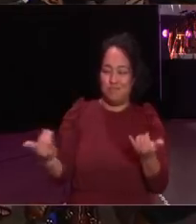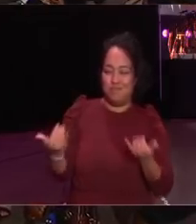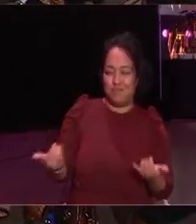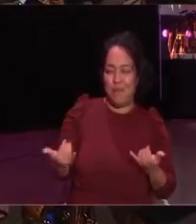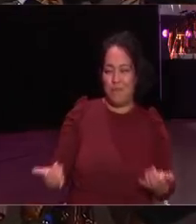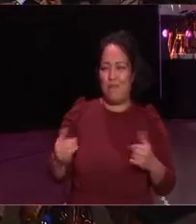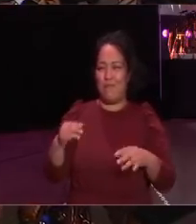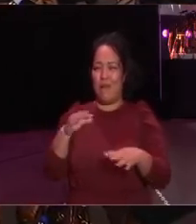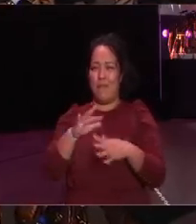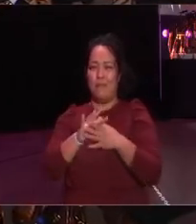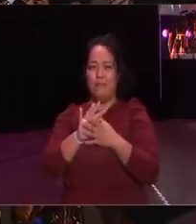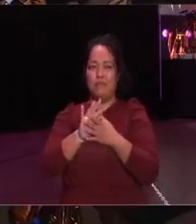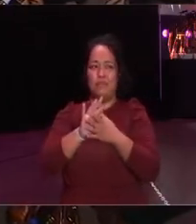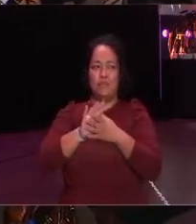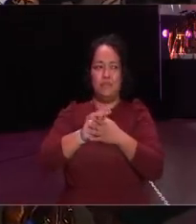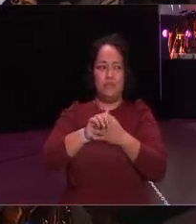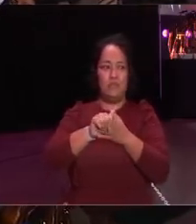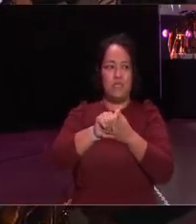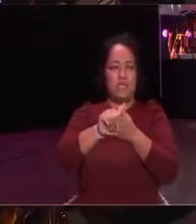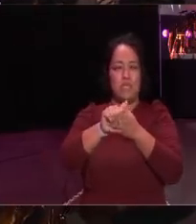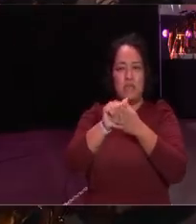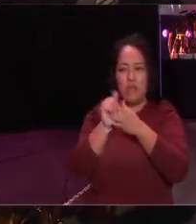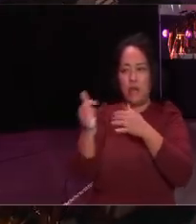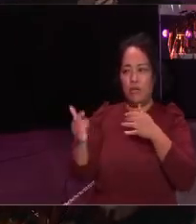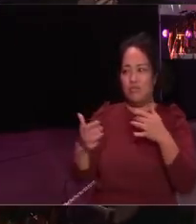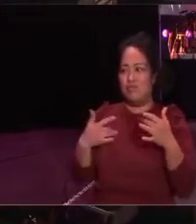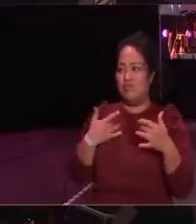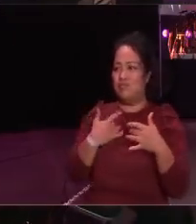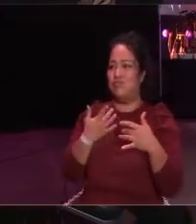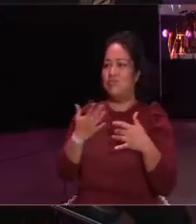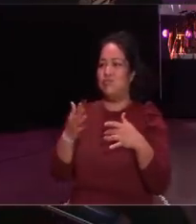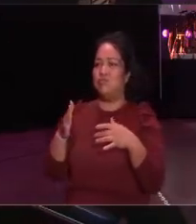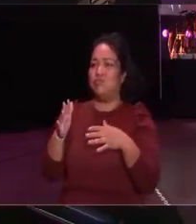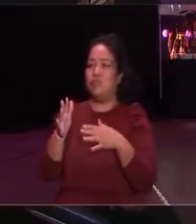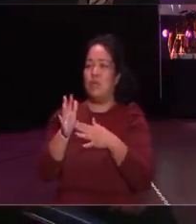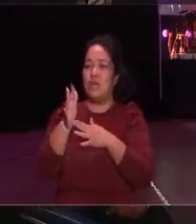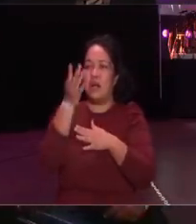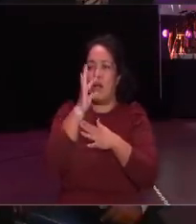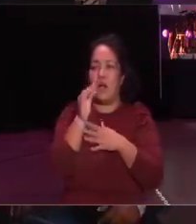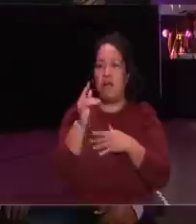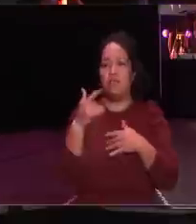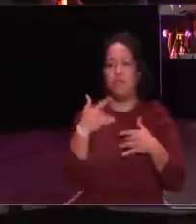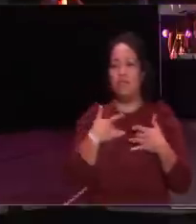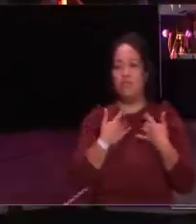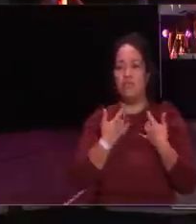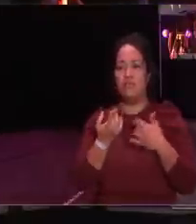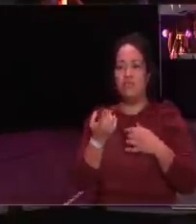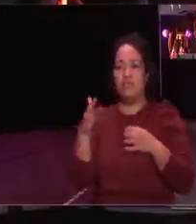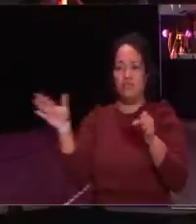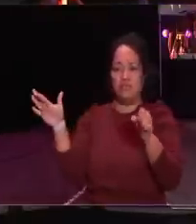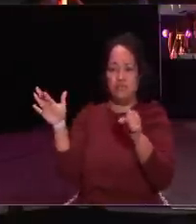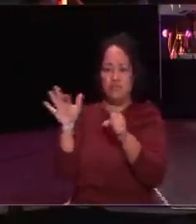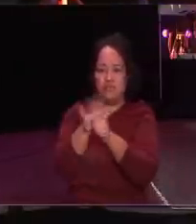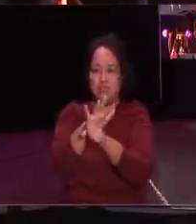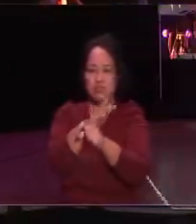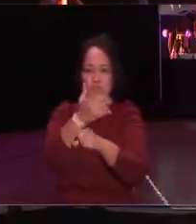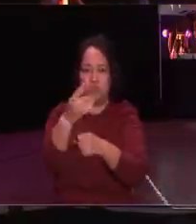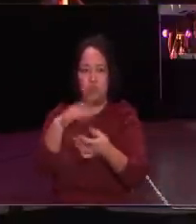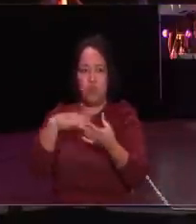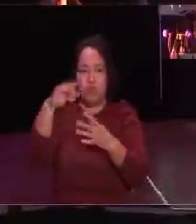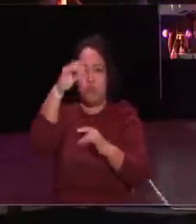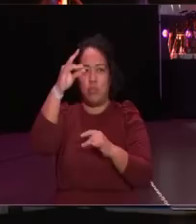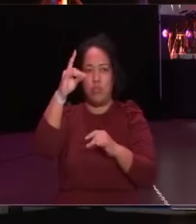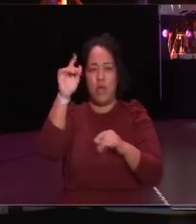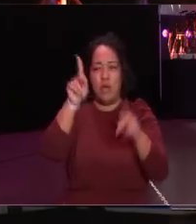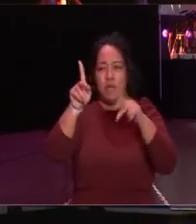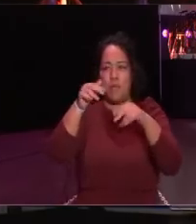va a llenar con el Espíritu Santo. I feel that God is going to fill with the Holy Spirit. A gente que está aquí en este auditorio que todavía no tiene. That are